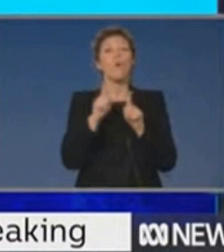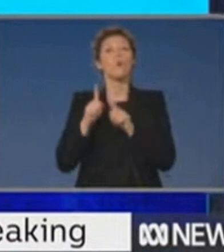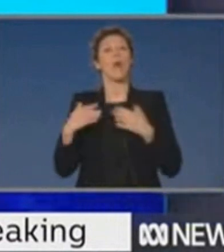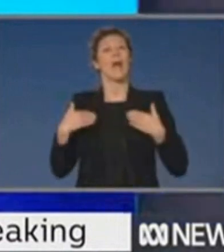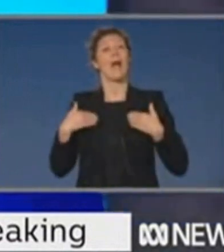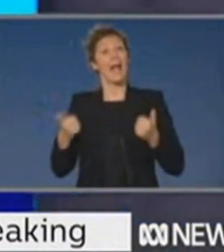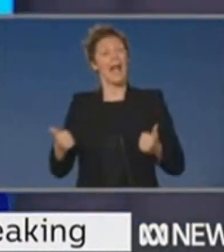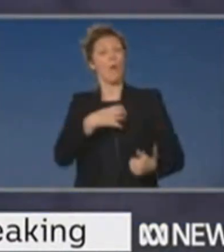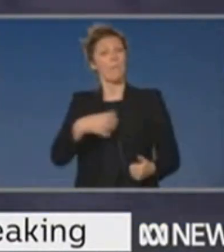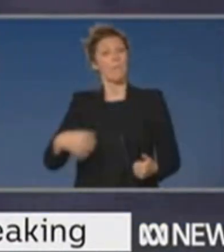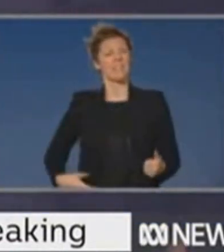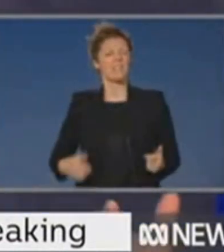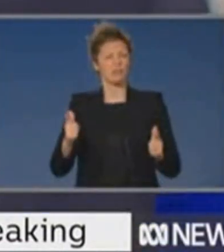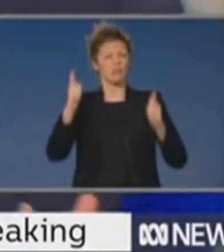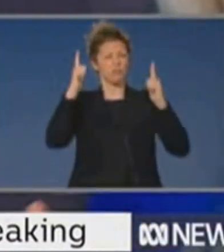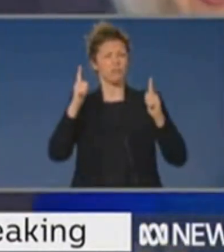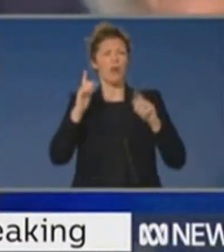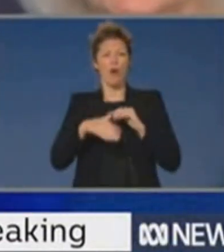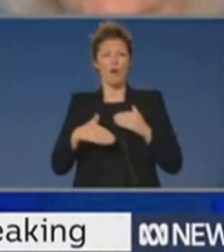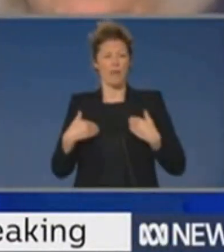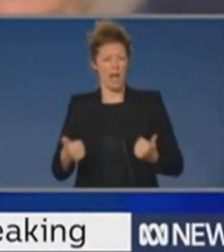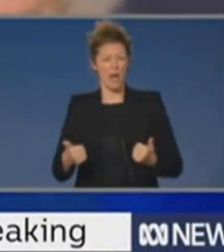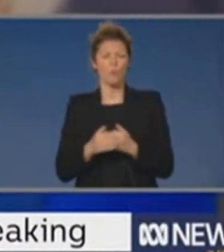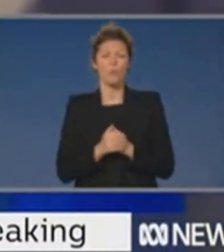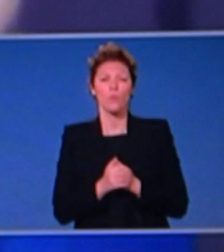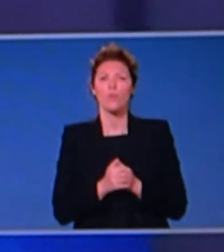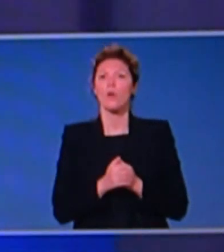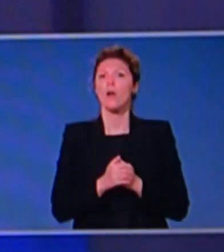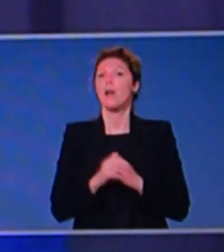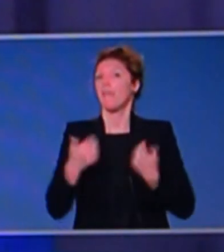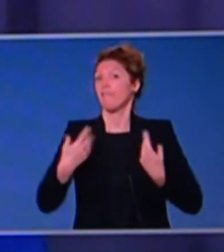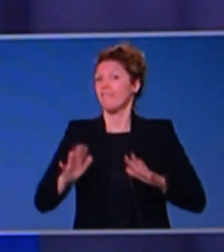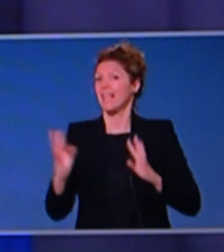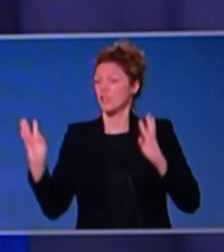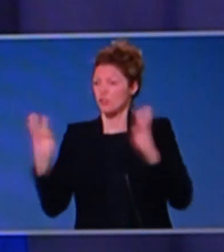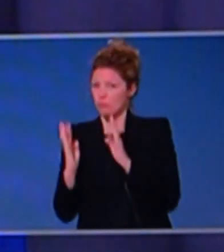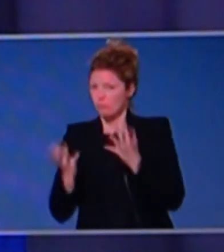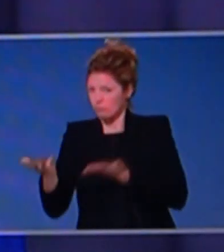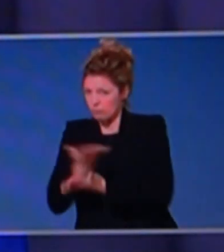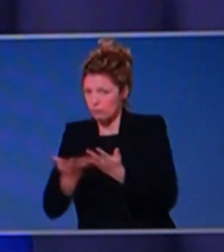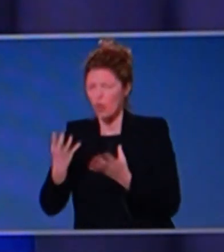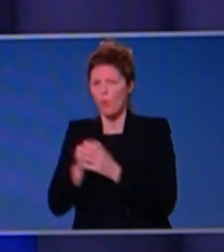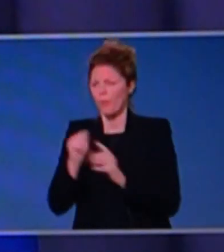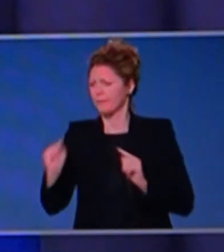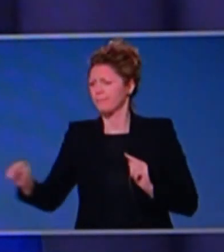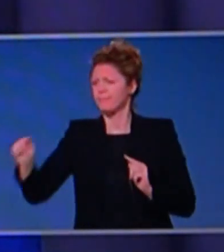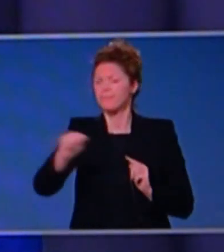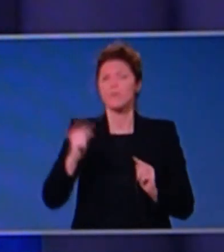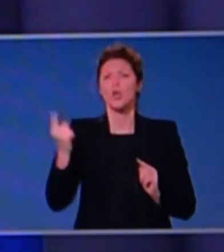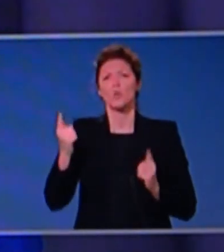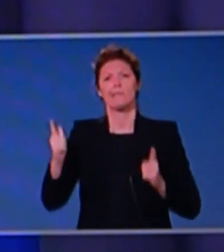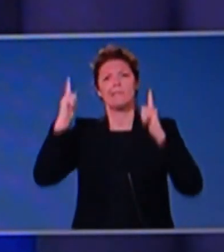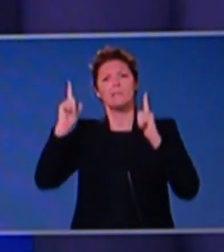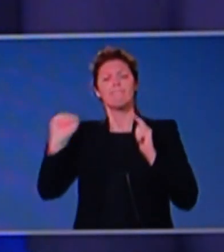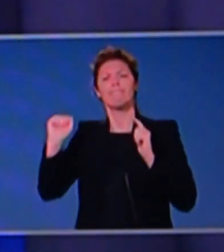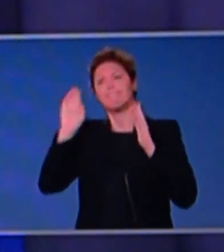reflecting on a very, very strong meeting that we had with Australian ministers responsible for mental health just